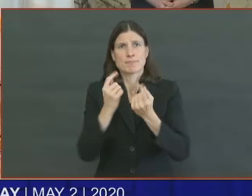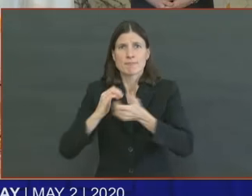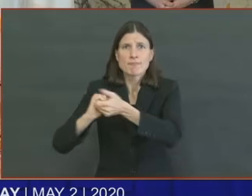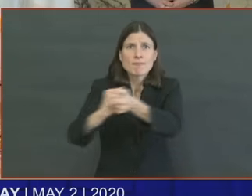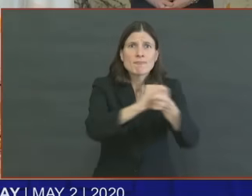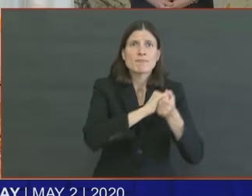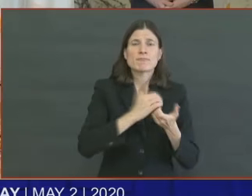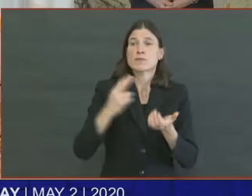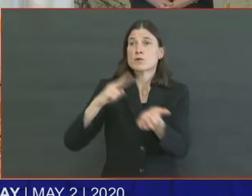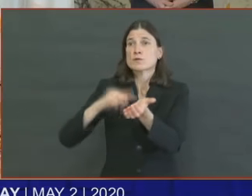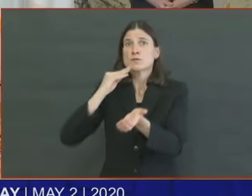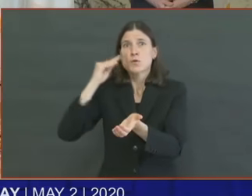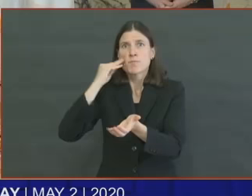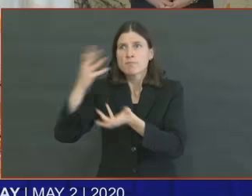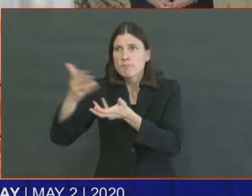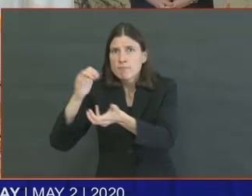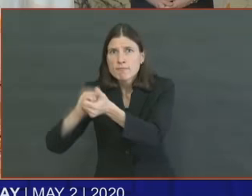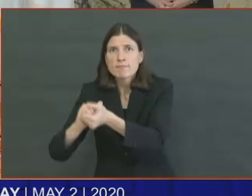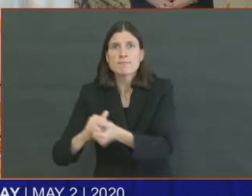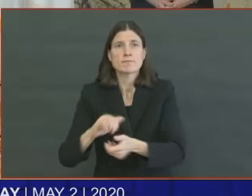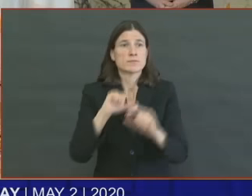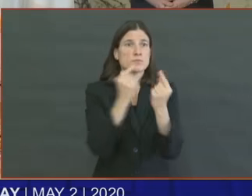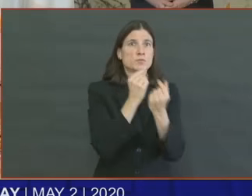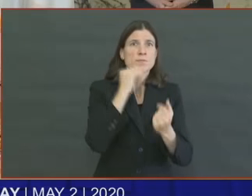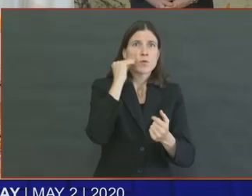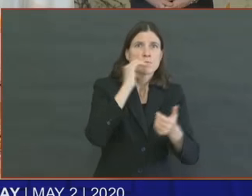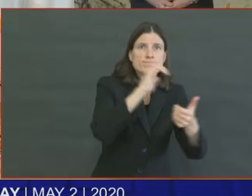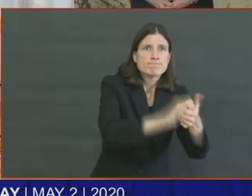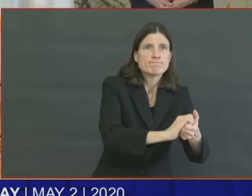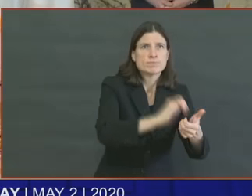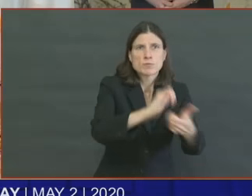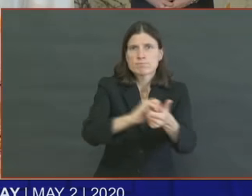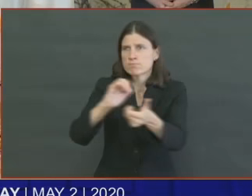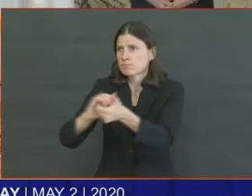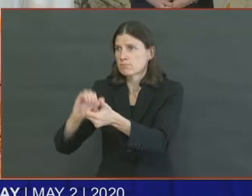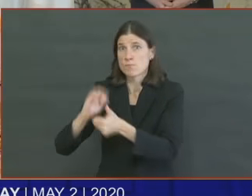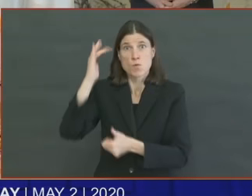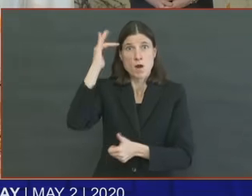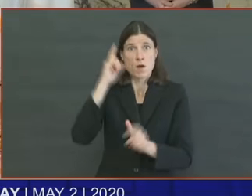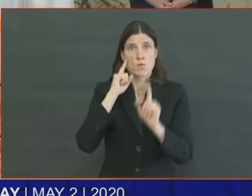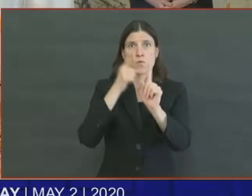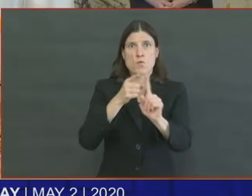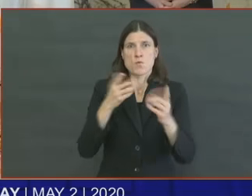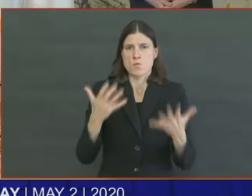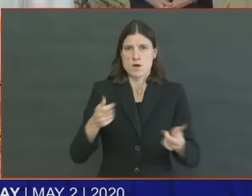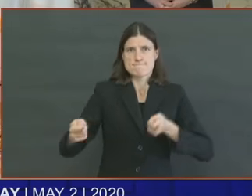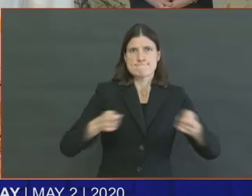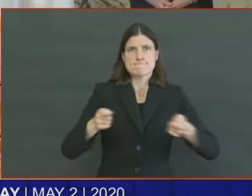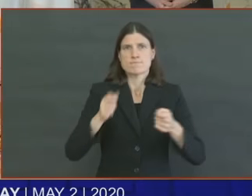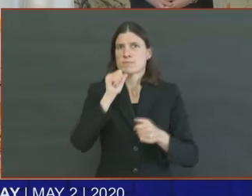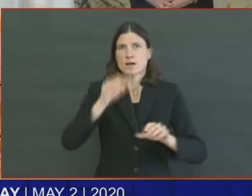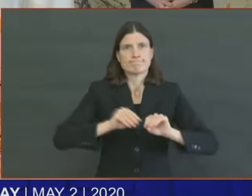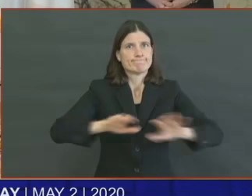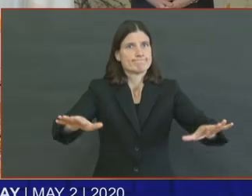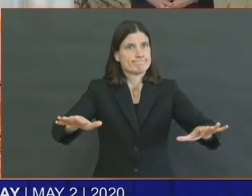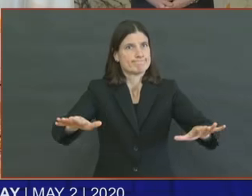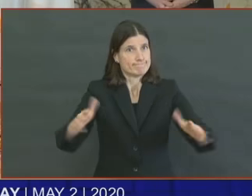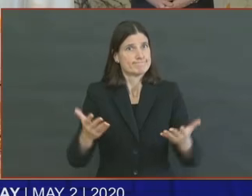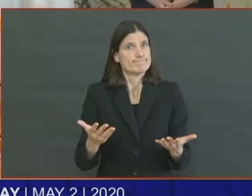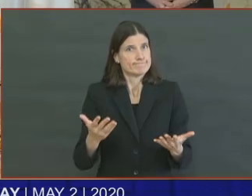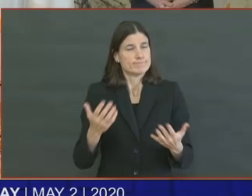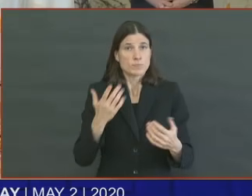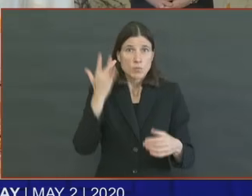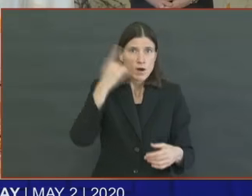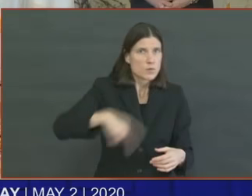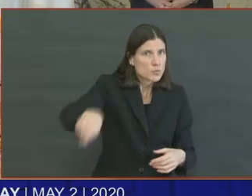they need to keep their staff safe and their residents. So we, as the Rhode Island Department